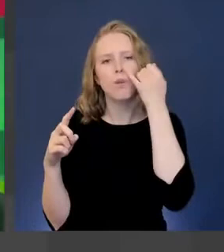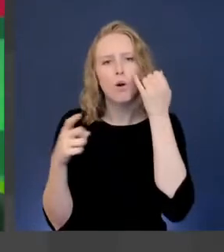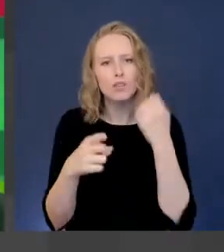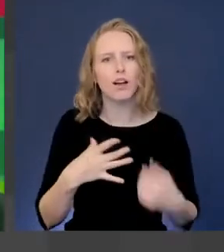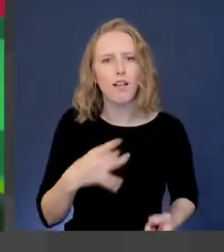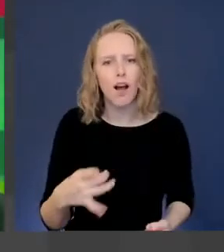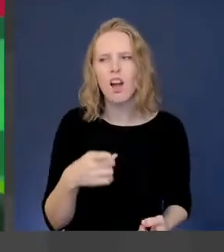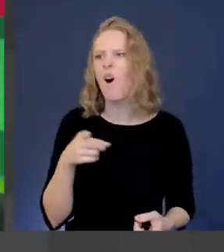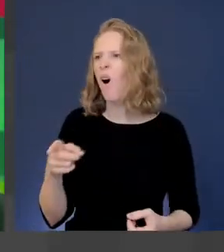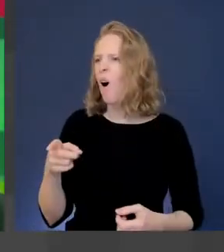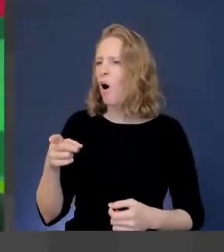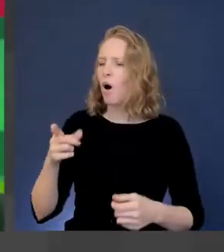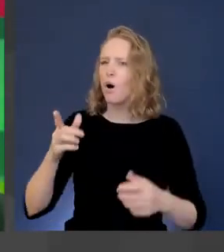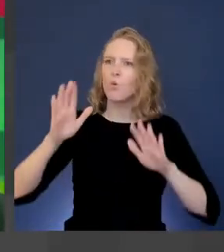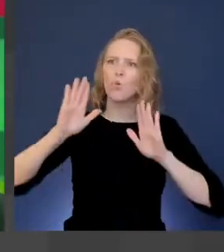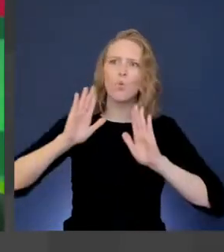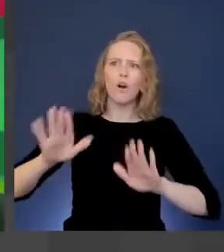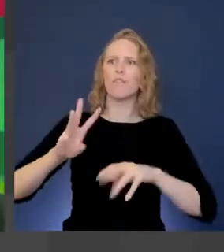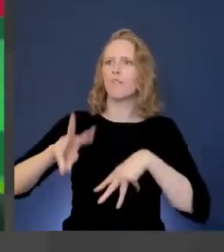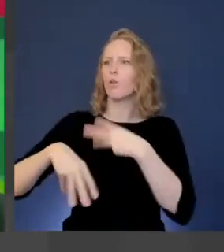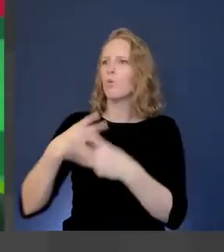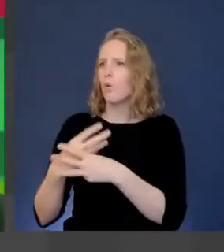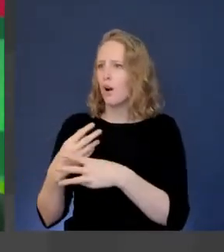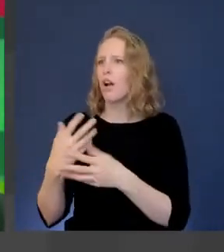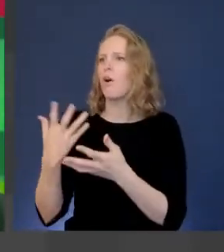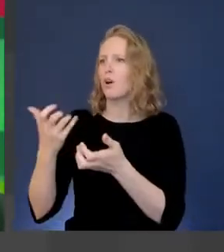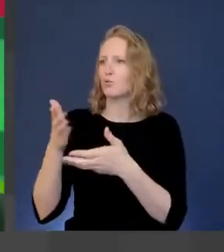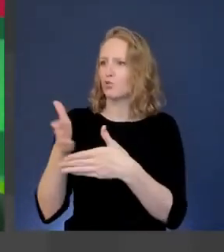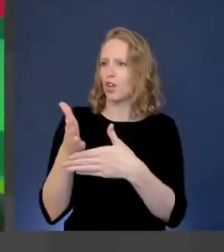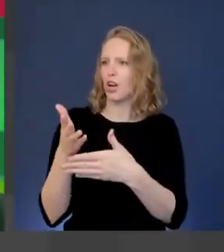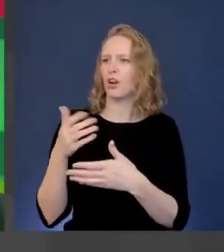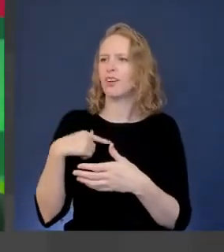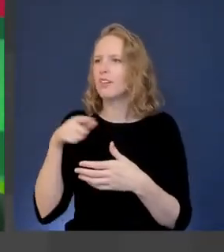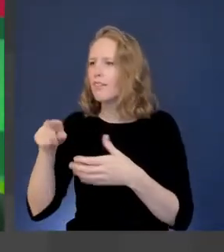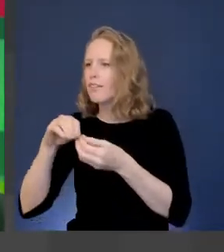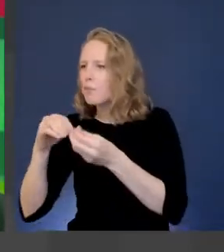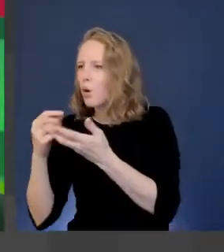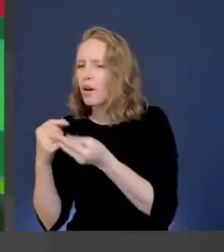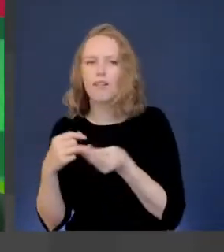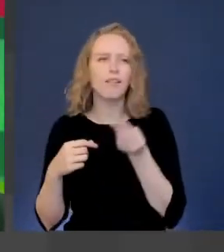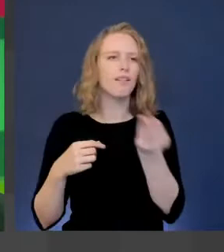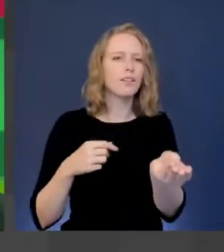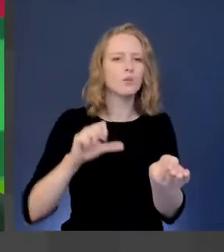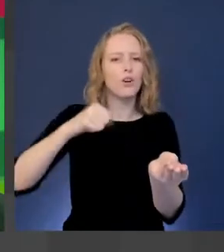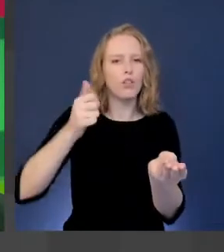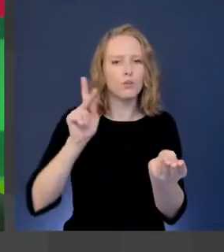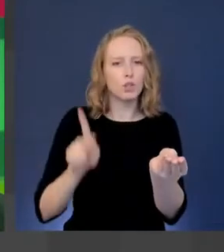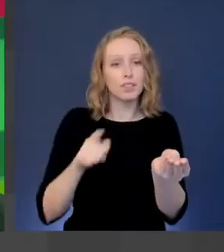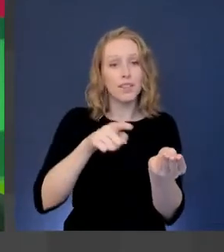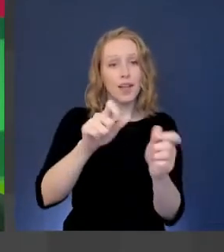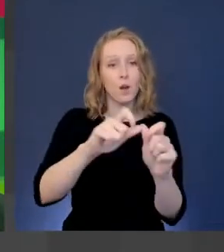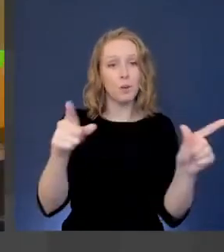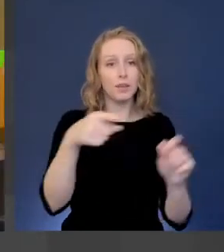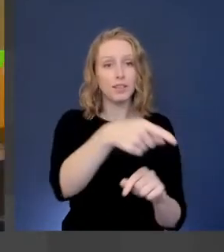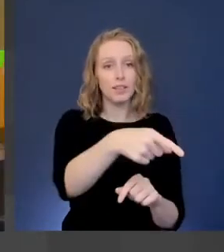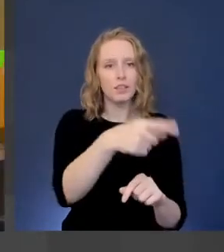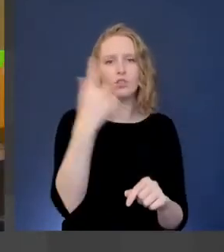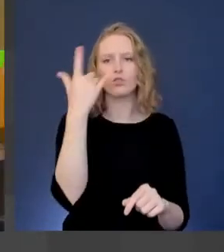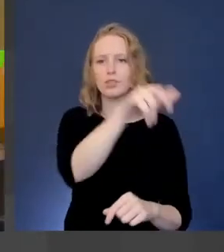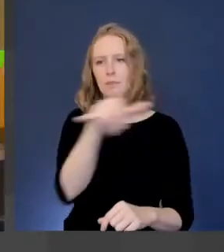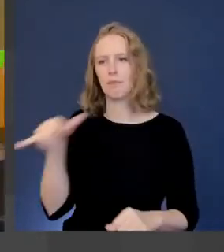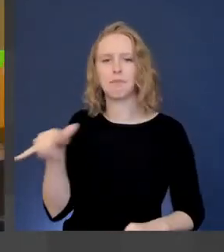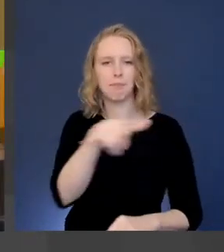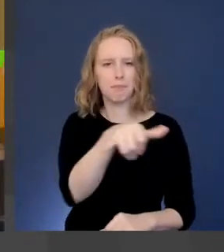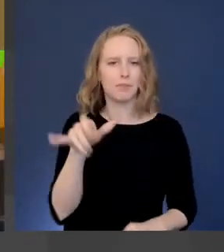world is wonderful. I want to share it with my friends. You can dig up that number and share it with others. And then if they open a new world with that seed, they'll see the same